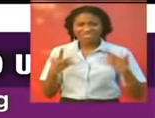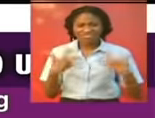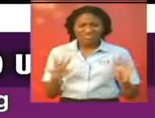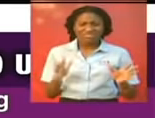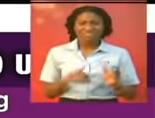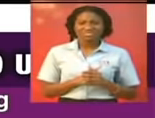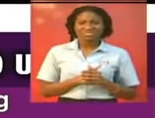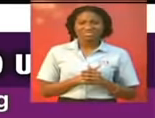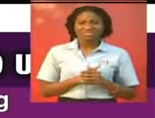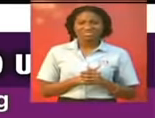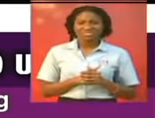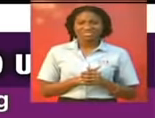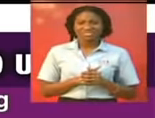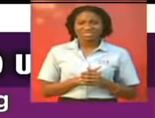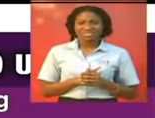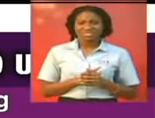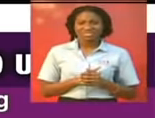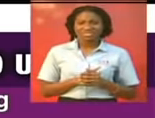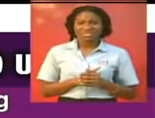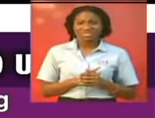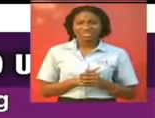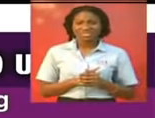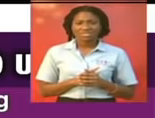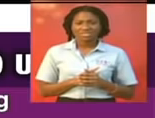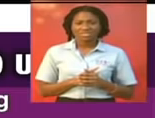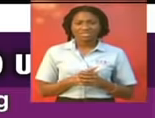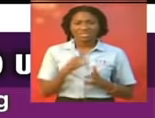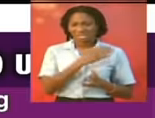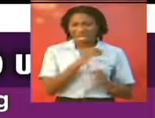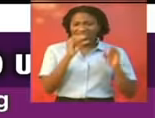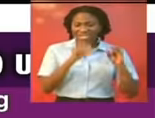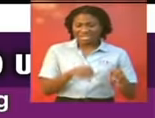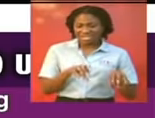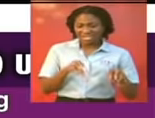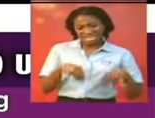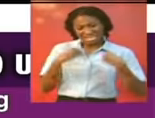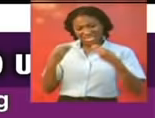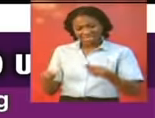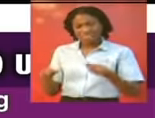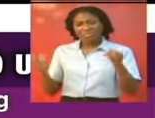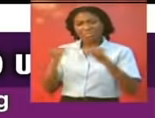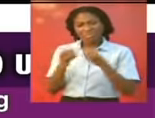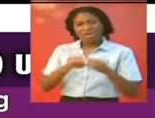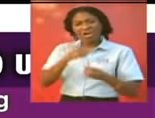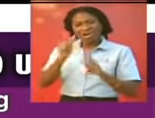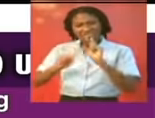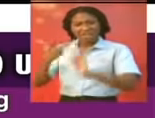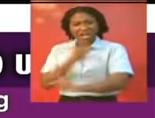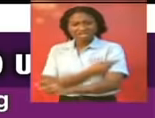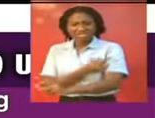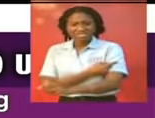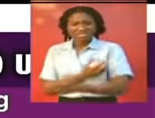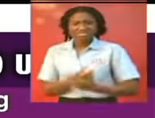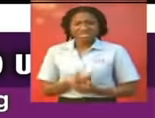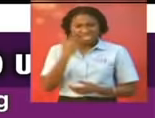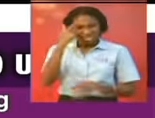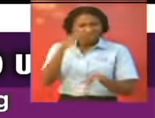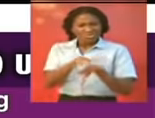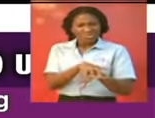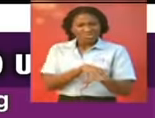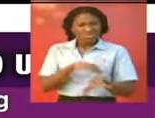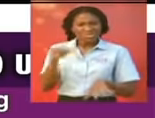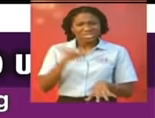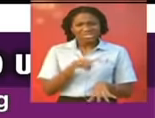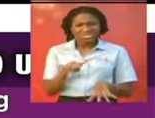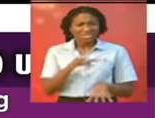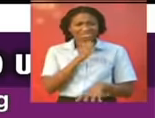to manage the crowds and things like that, but the rate of vaccination appears to be much slower. So I'm just trying to figure